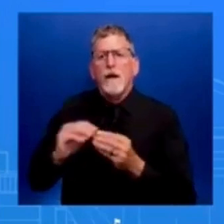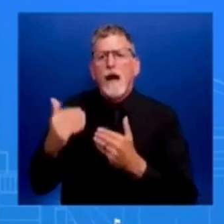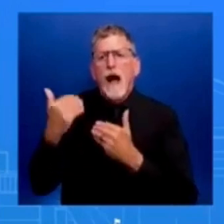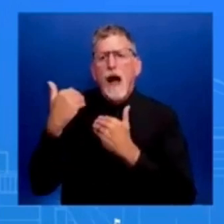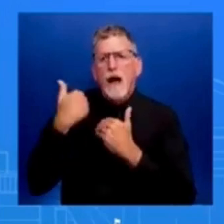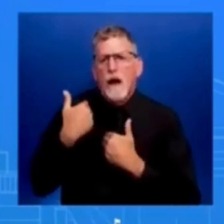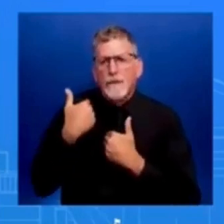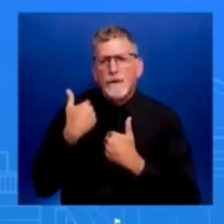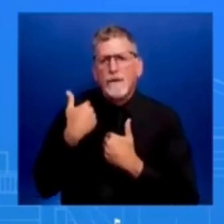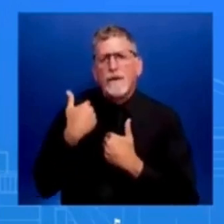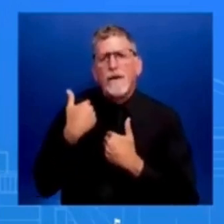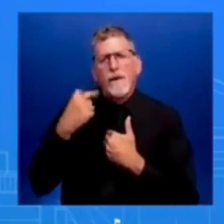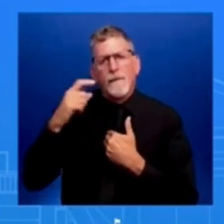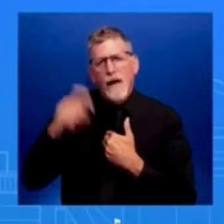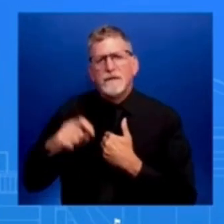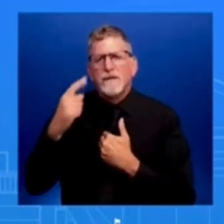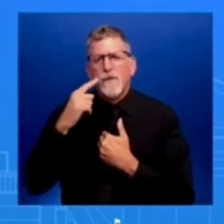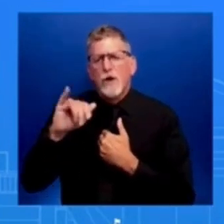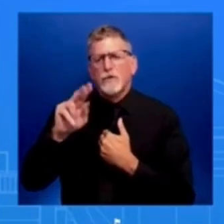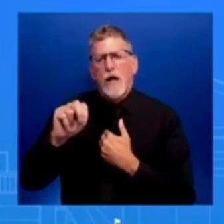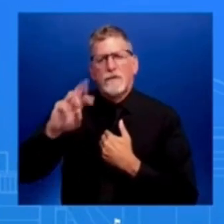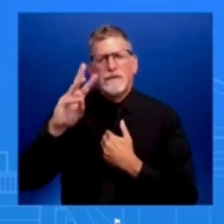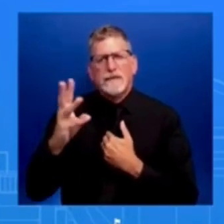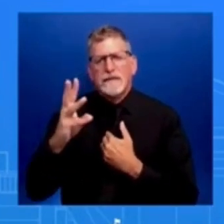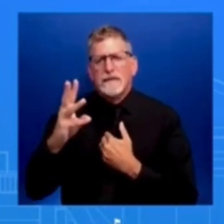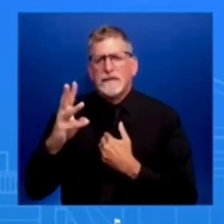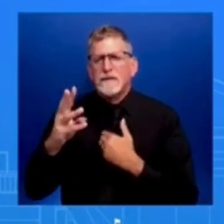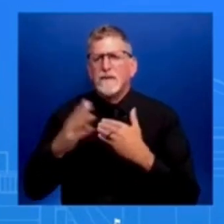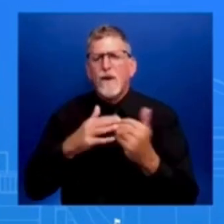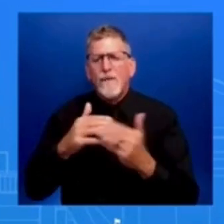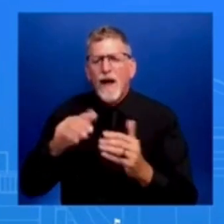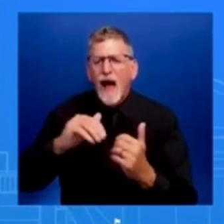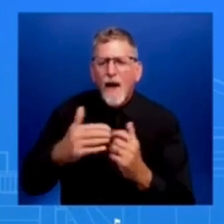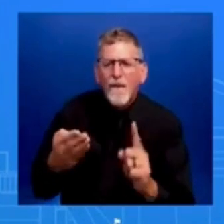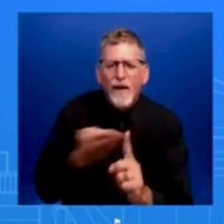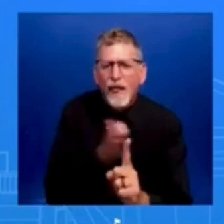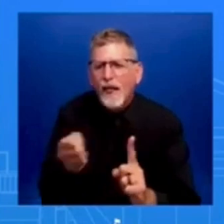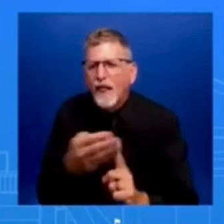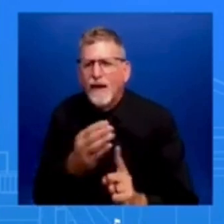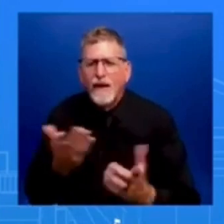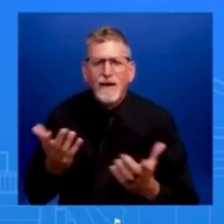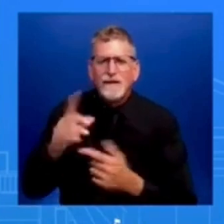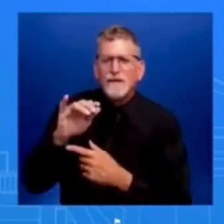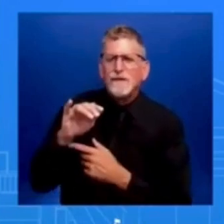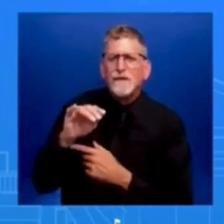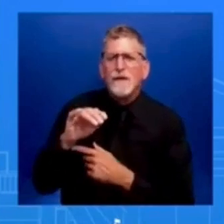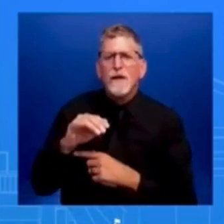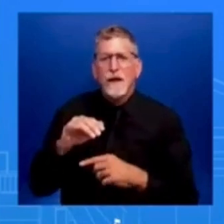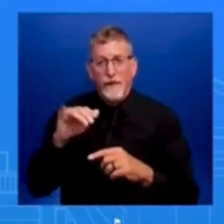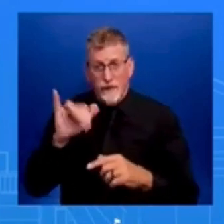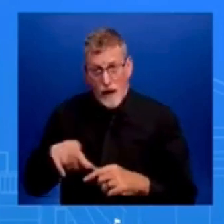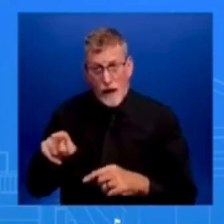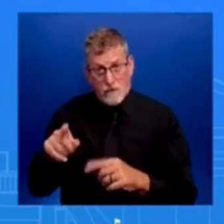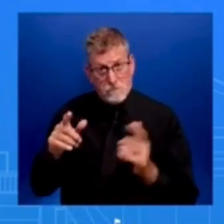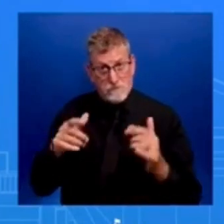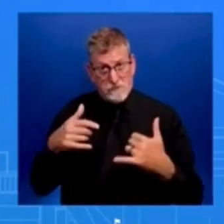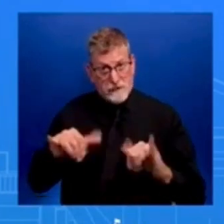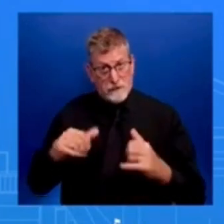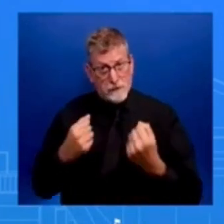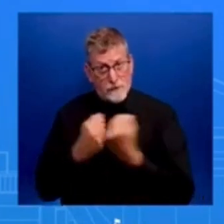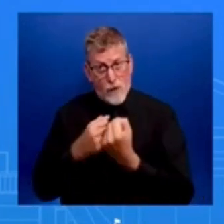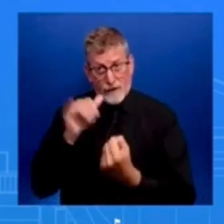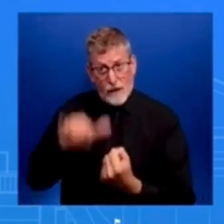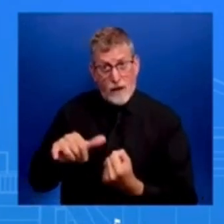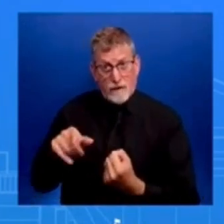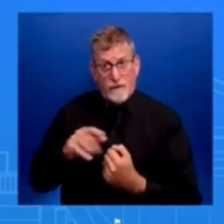matter where it goes. Does the president stand by those comments, even in the case of former President Trump? I just don't have anything additional to